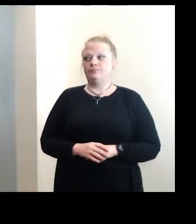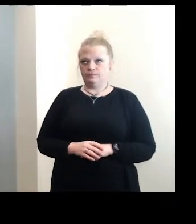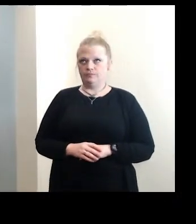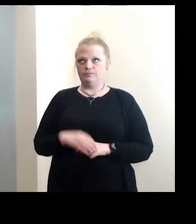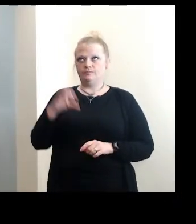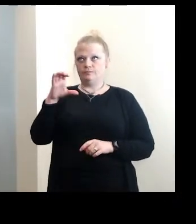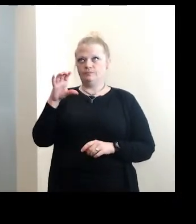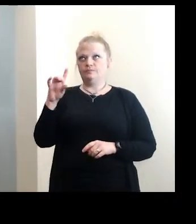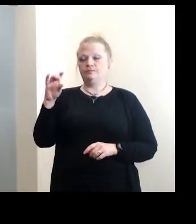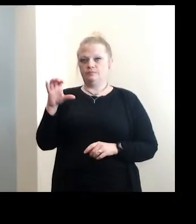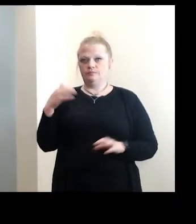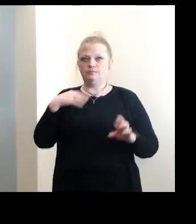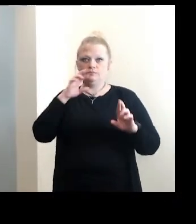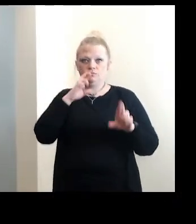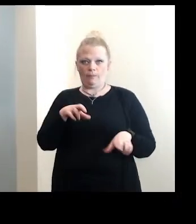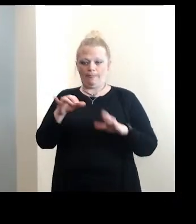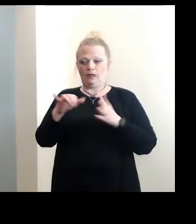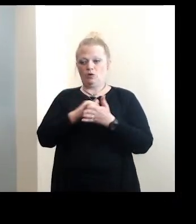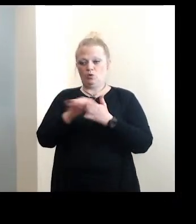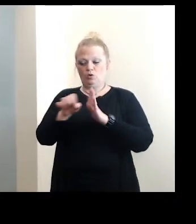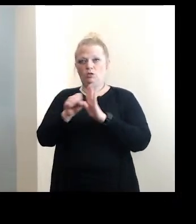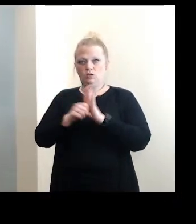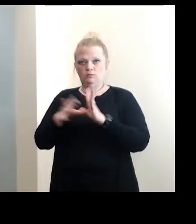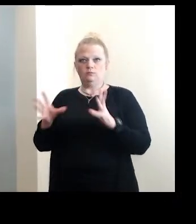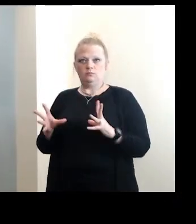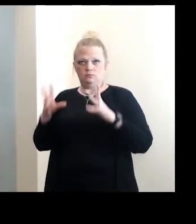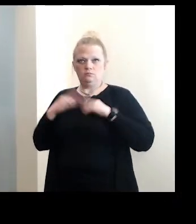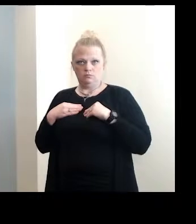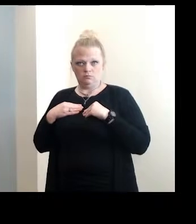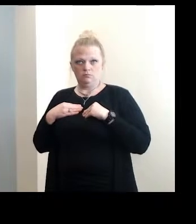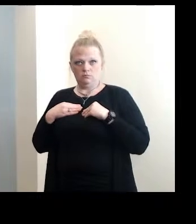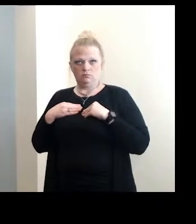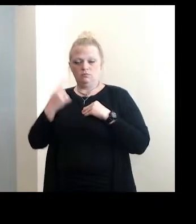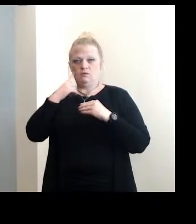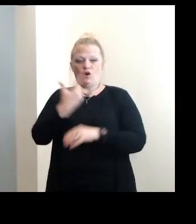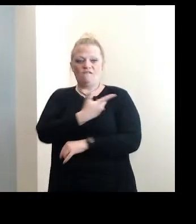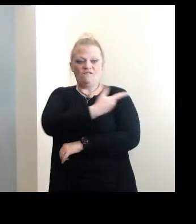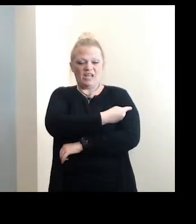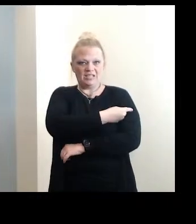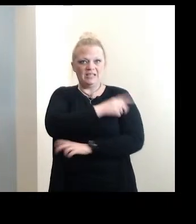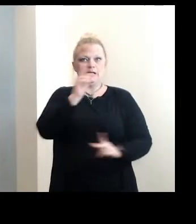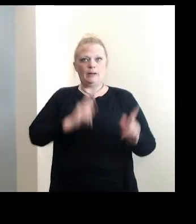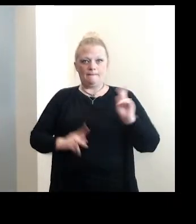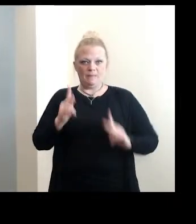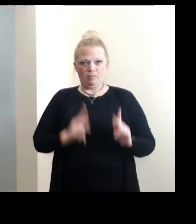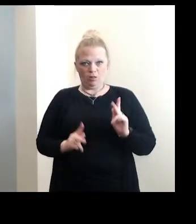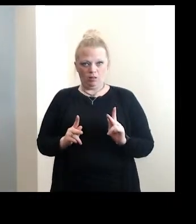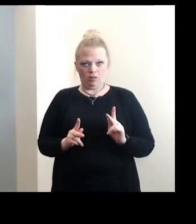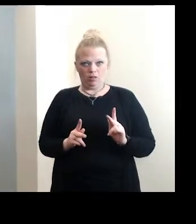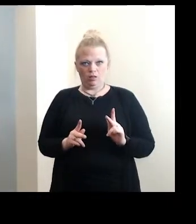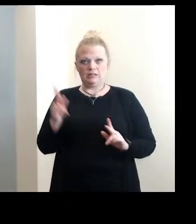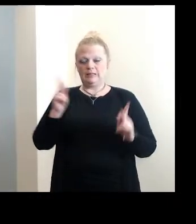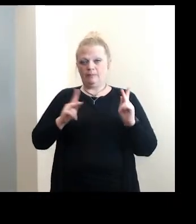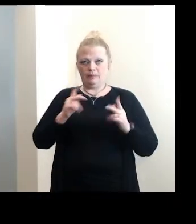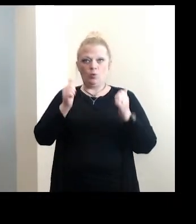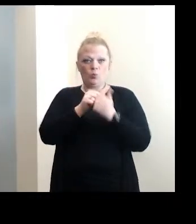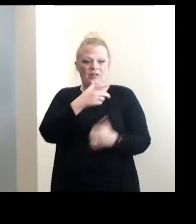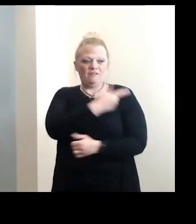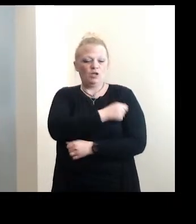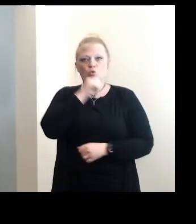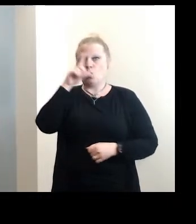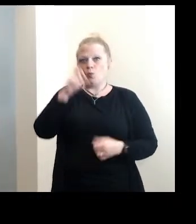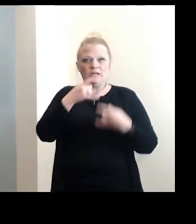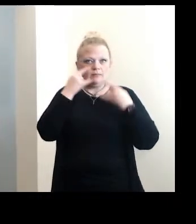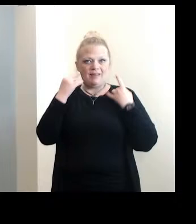The CDC issued its report, which New York State adopted, with regards to vaccinated individuals, saying vaccinated individuals no longer need to wear